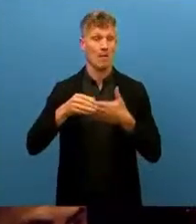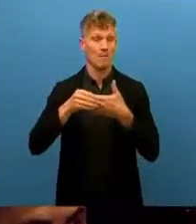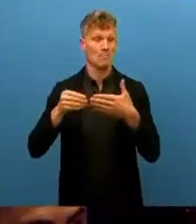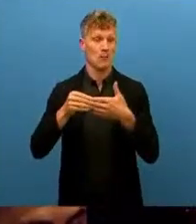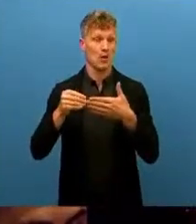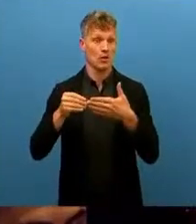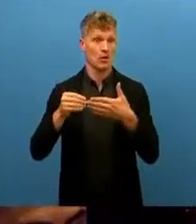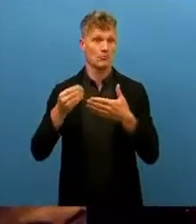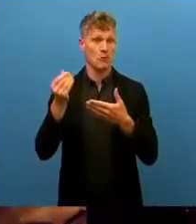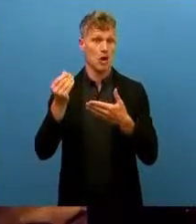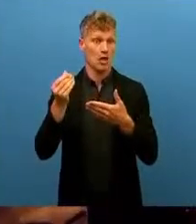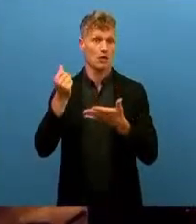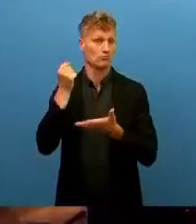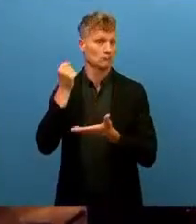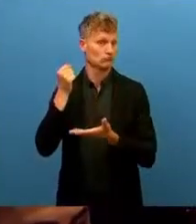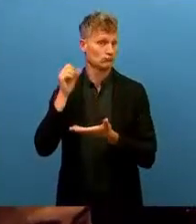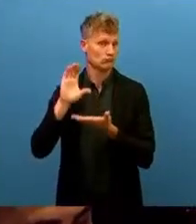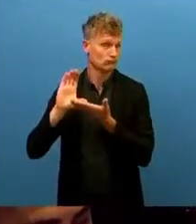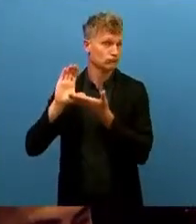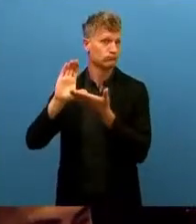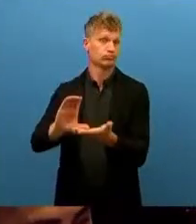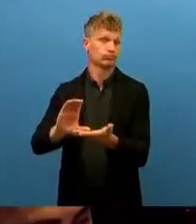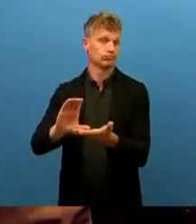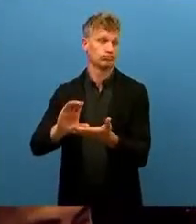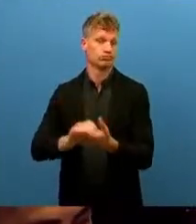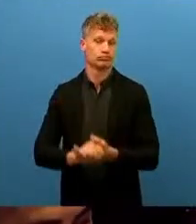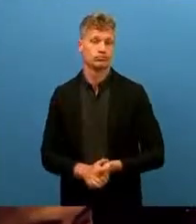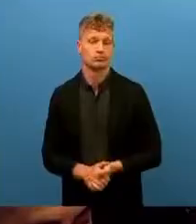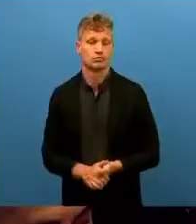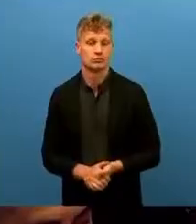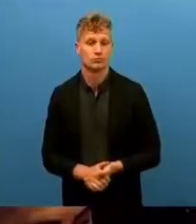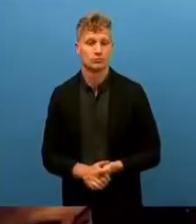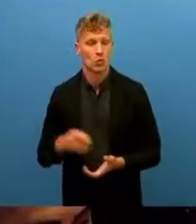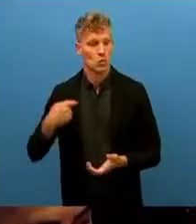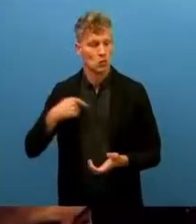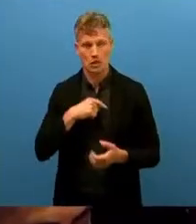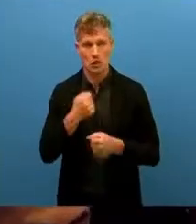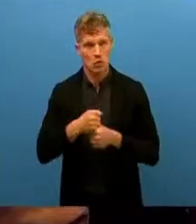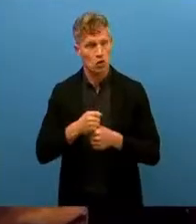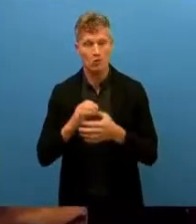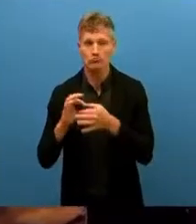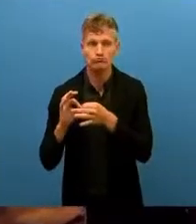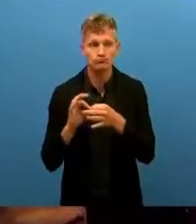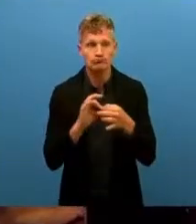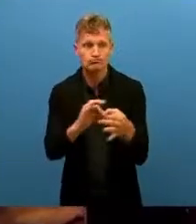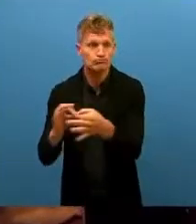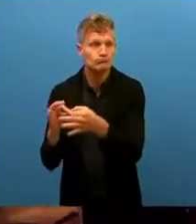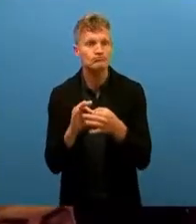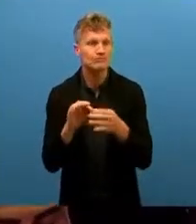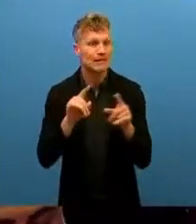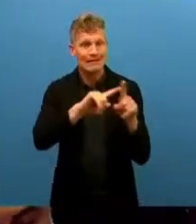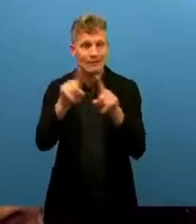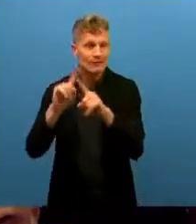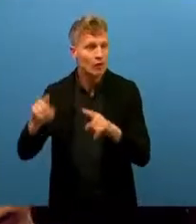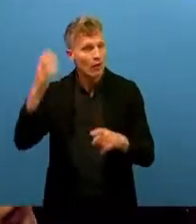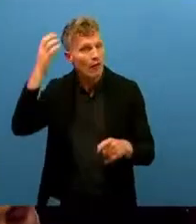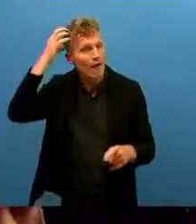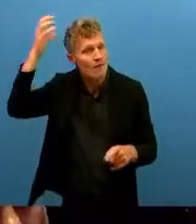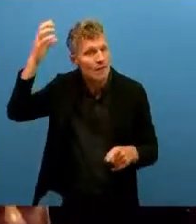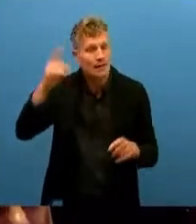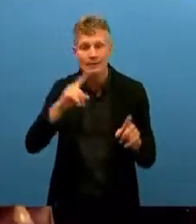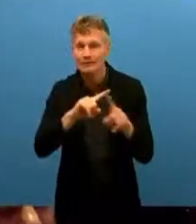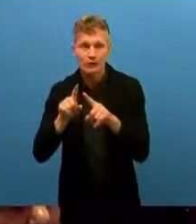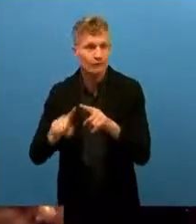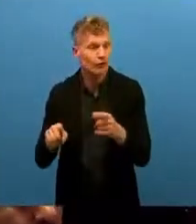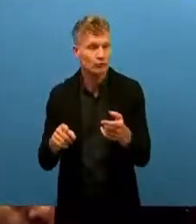collaboratively with states and Indigenous partners to reach our goal of achieving the enhanced participation of Indigenous peoples at the UN, in line